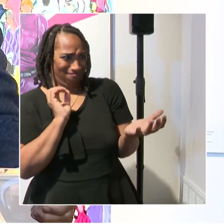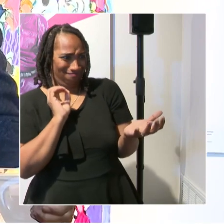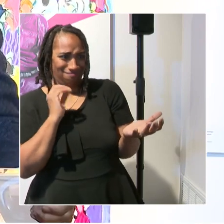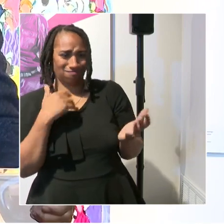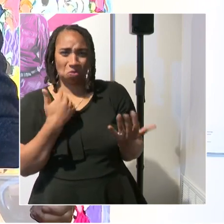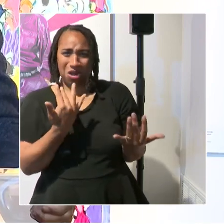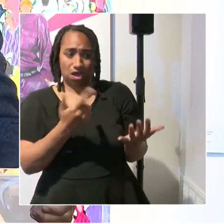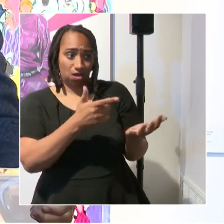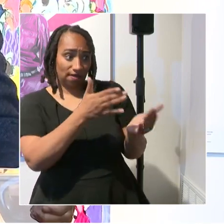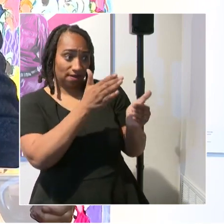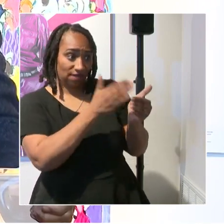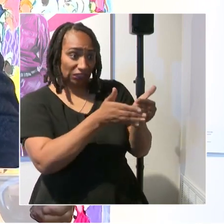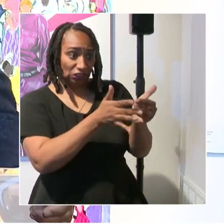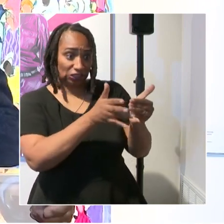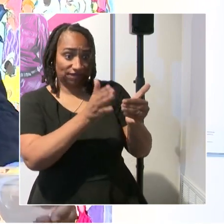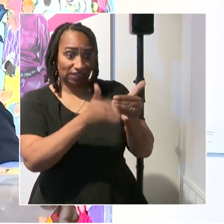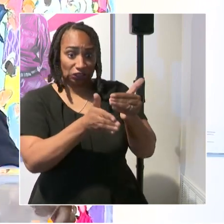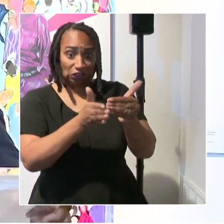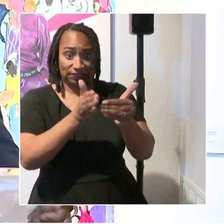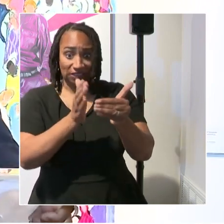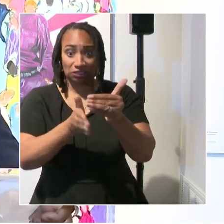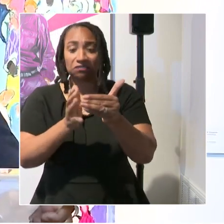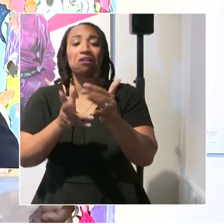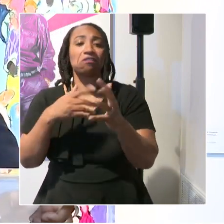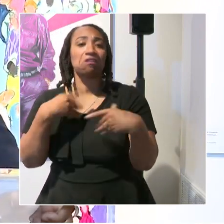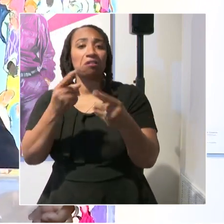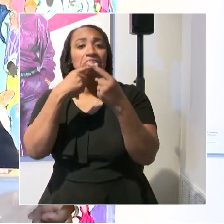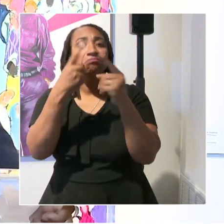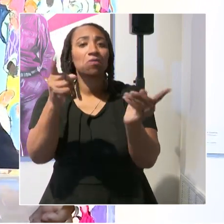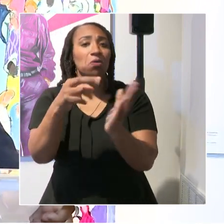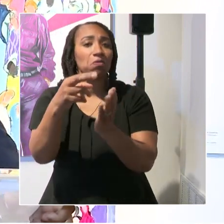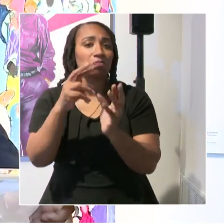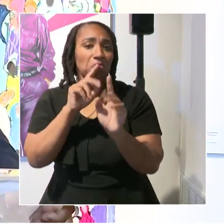it's appropriate for me to comment on that just yet. But you're confident in the findings?